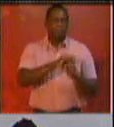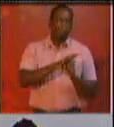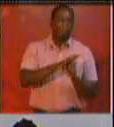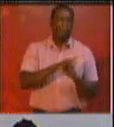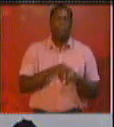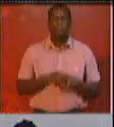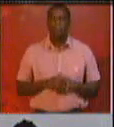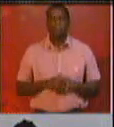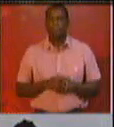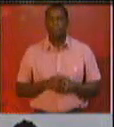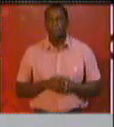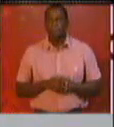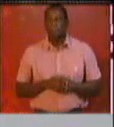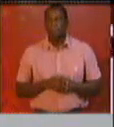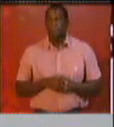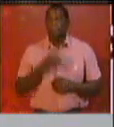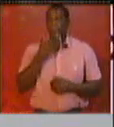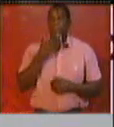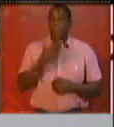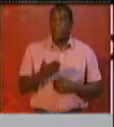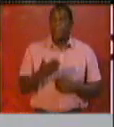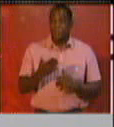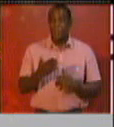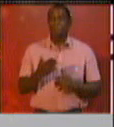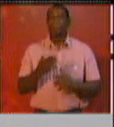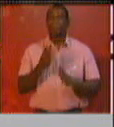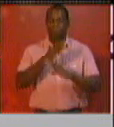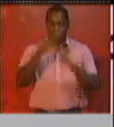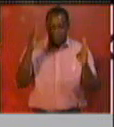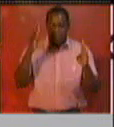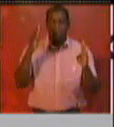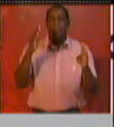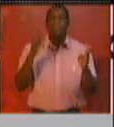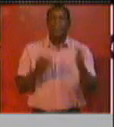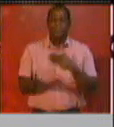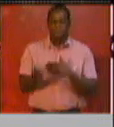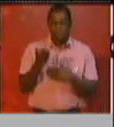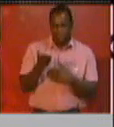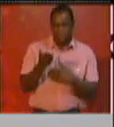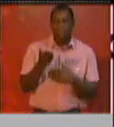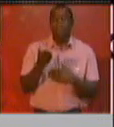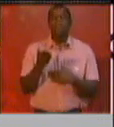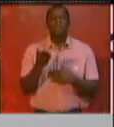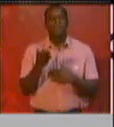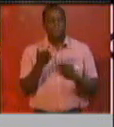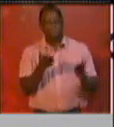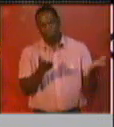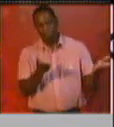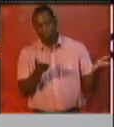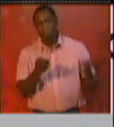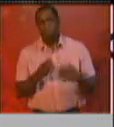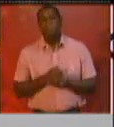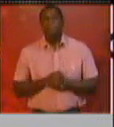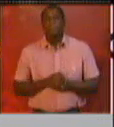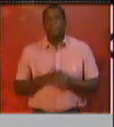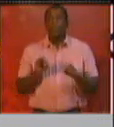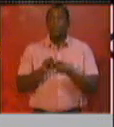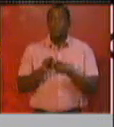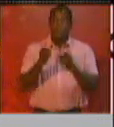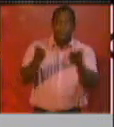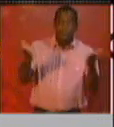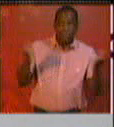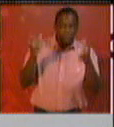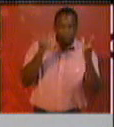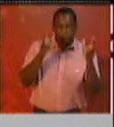Thank you, Ms. Alcantara. Good morning. Good morning to Ms. Hollingsworth. Good morning to the members of the media and the members of the viewing